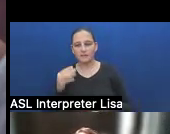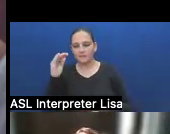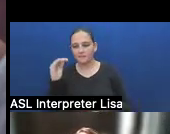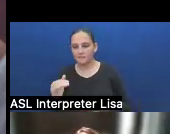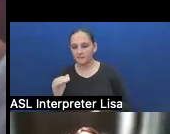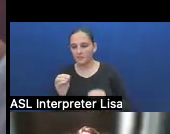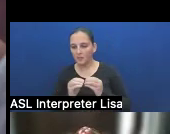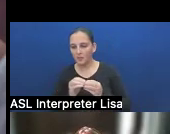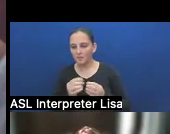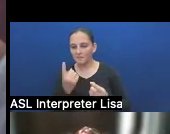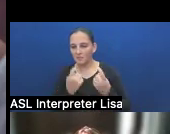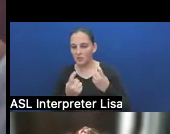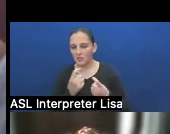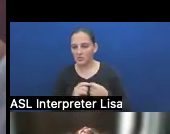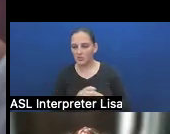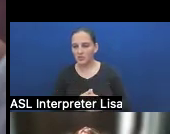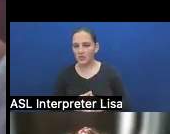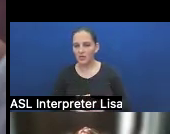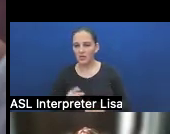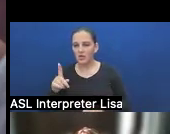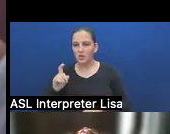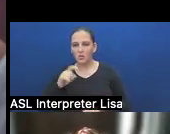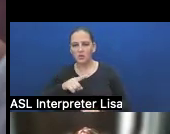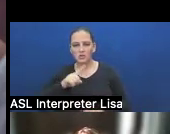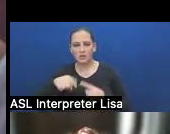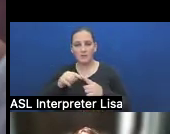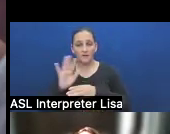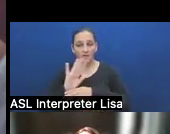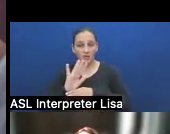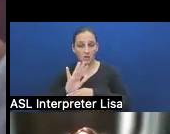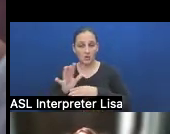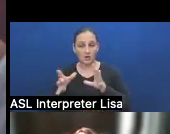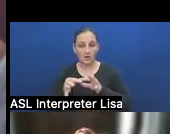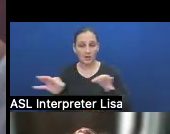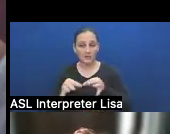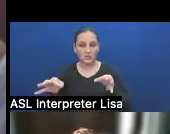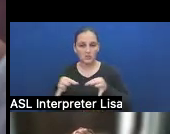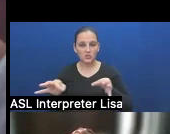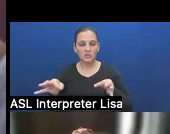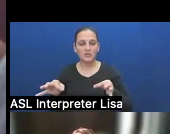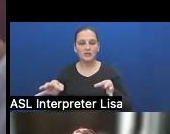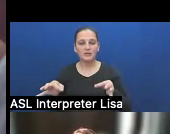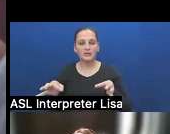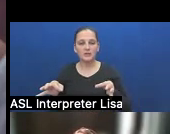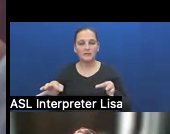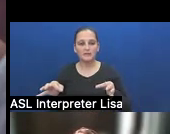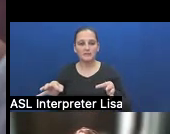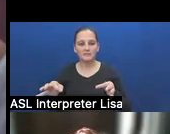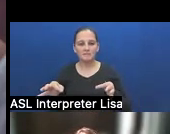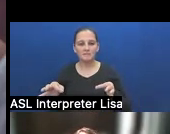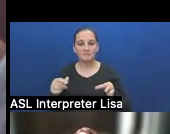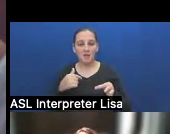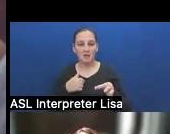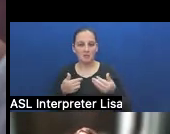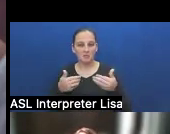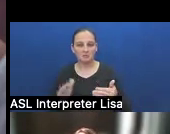more questions. I think there was a question about video captioning, and for this one, I was actually was just going to jump into that.